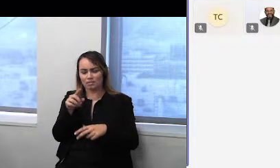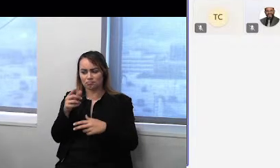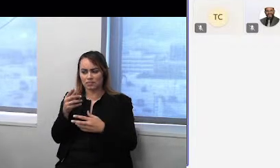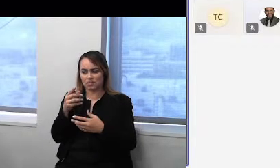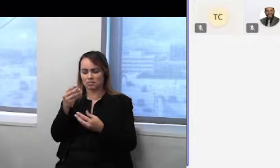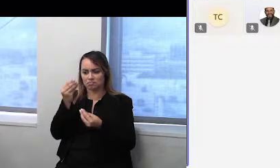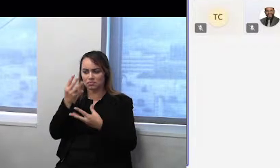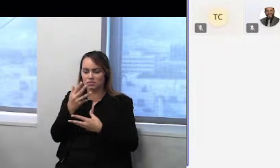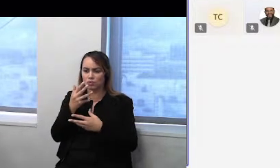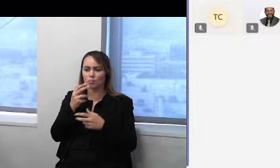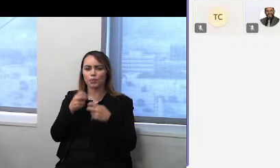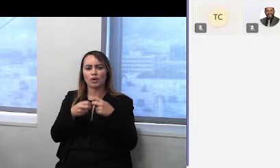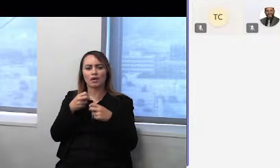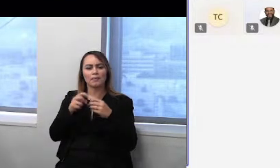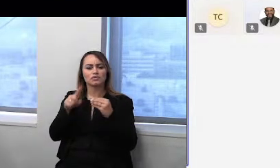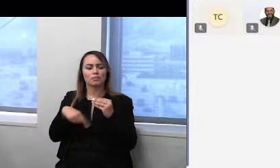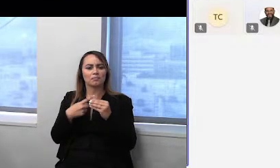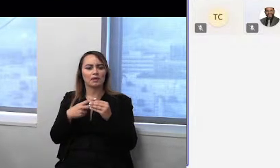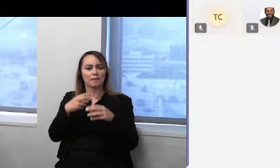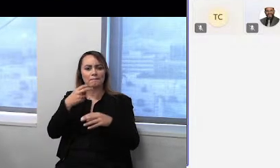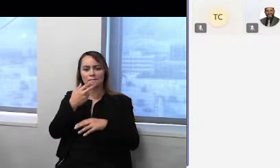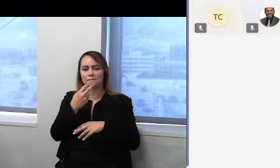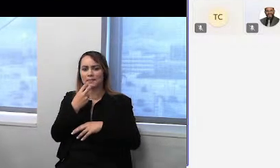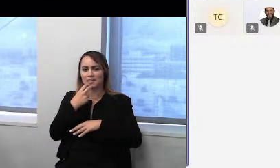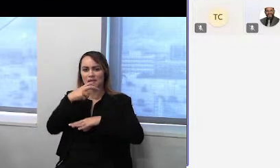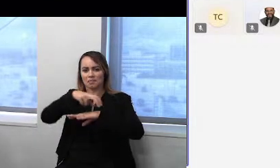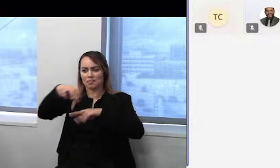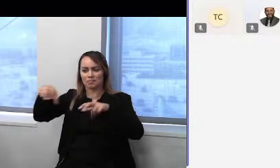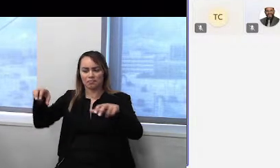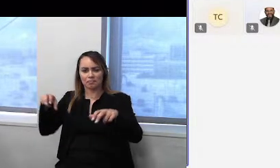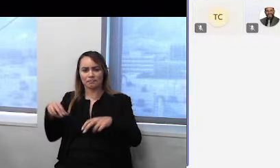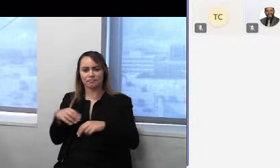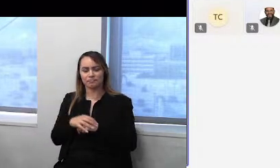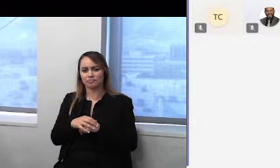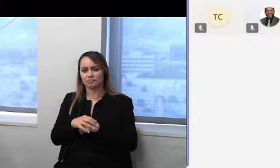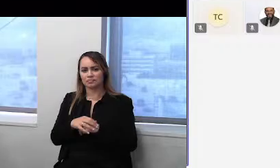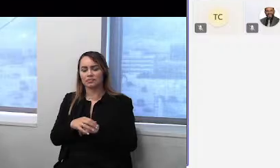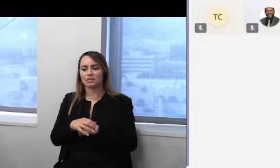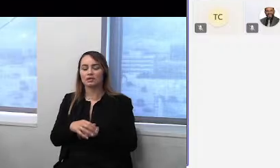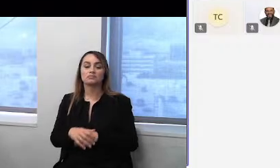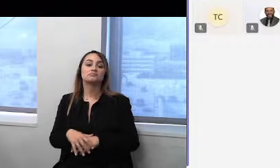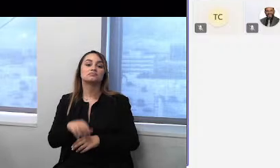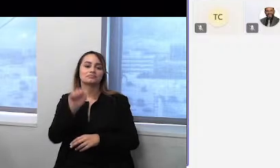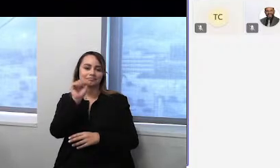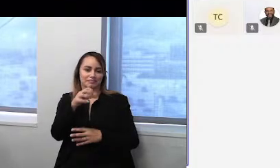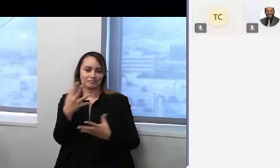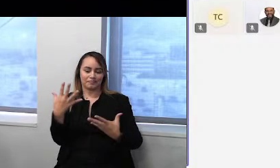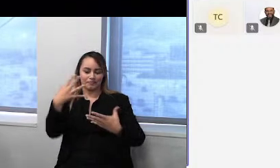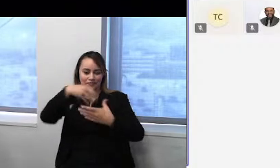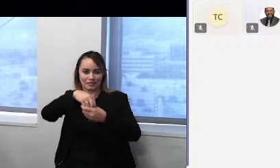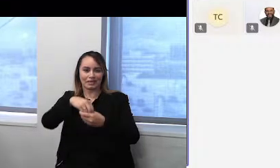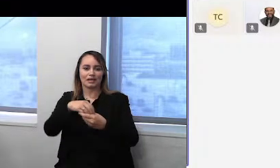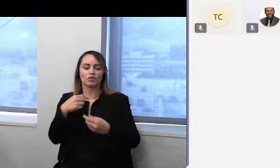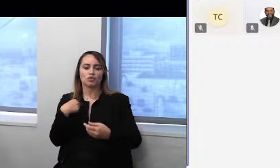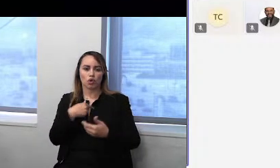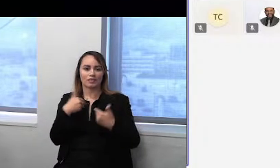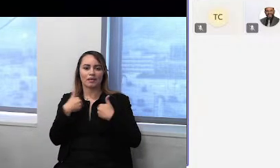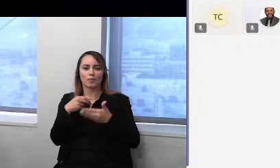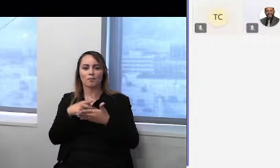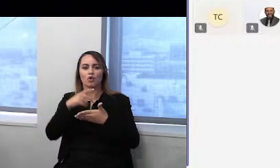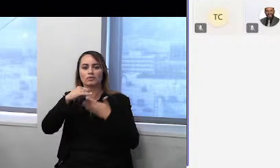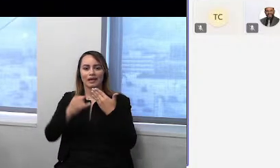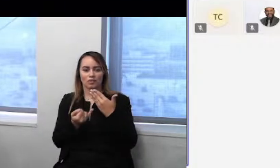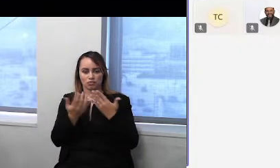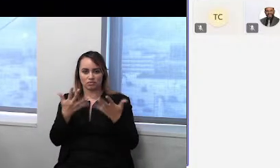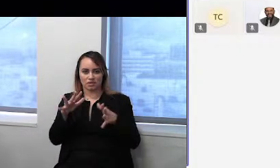with in a more integrated fashion? Great question. There are several projects that are being added to the fleet that are